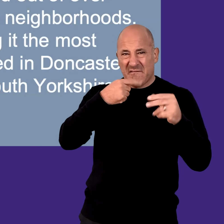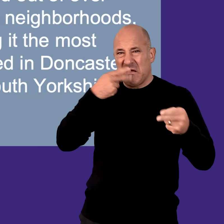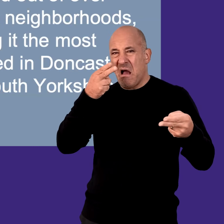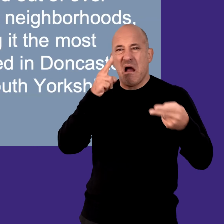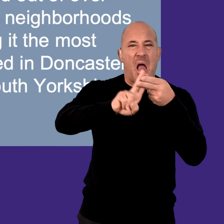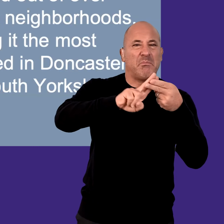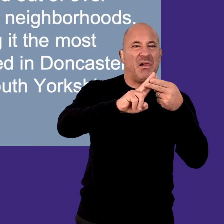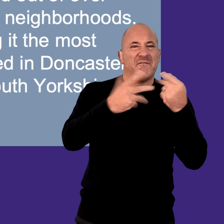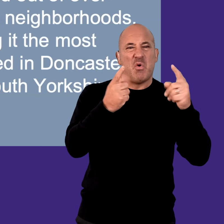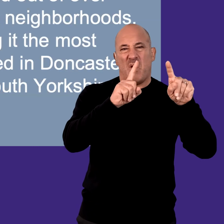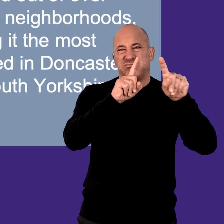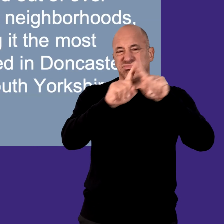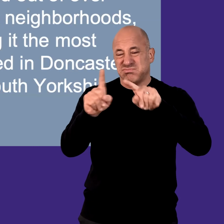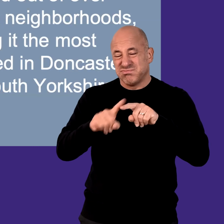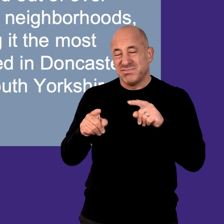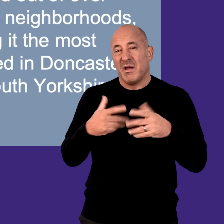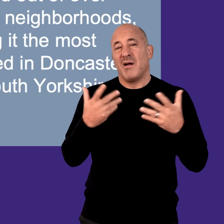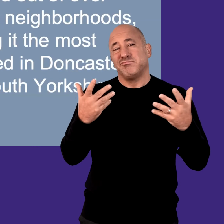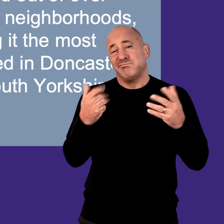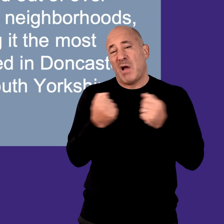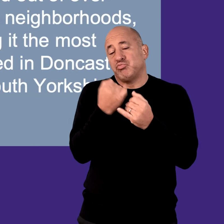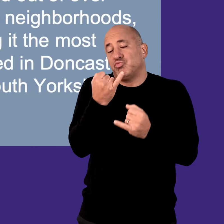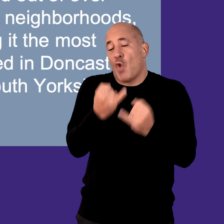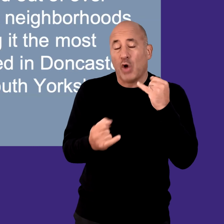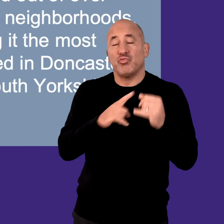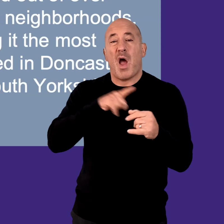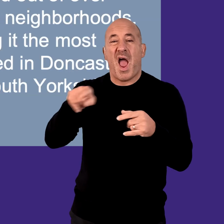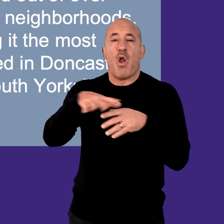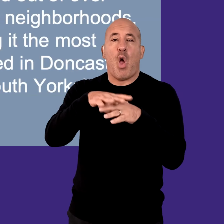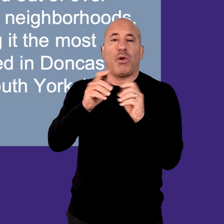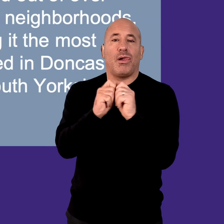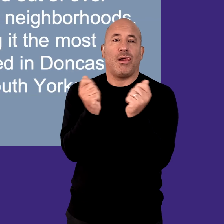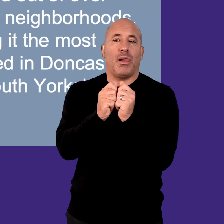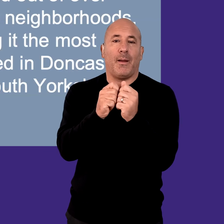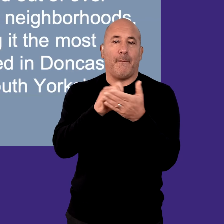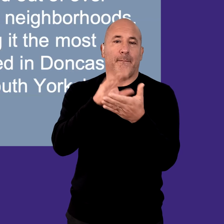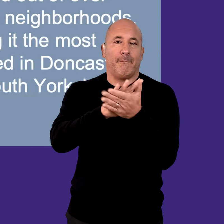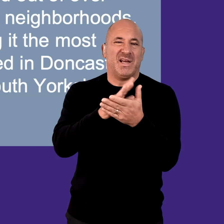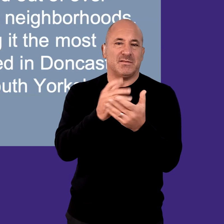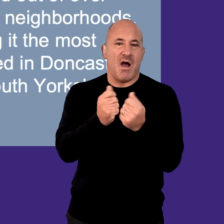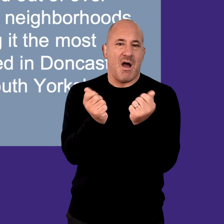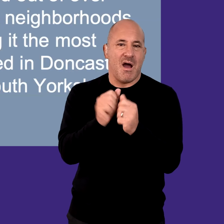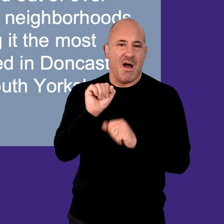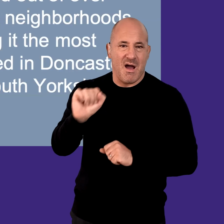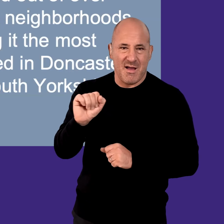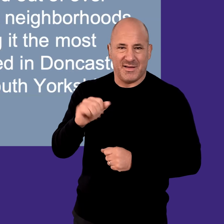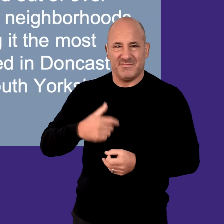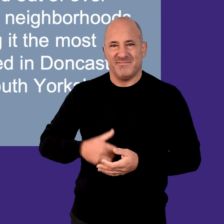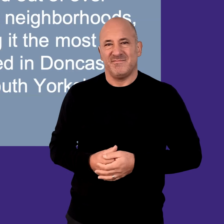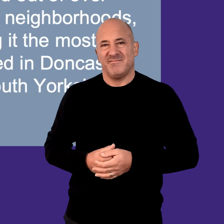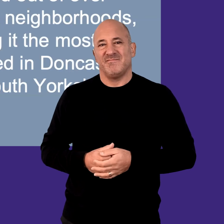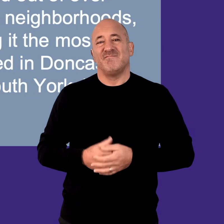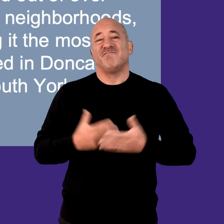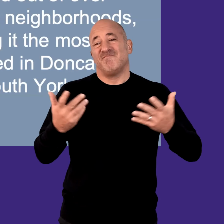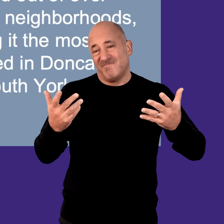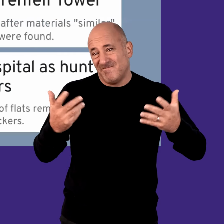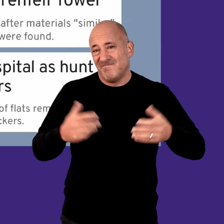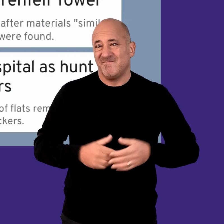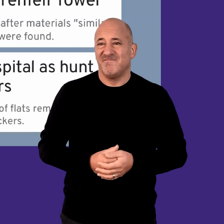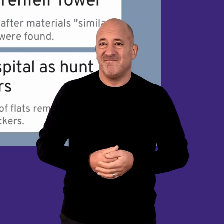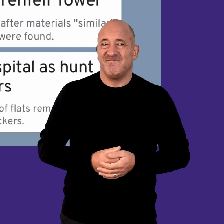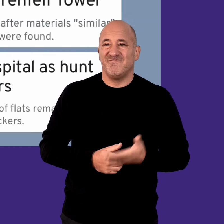The area itself has now developed a stigma attached to it for various different reasons.